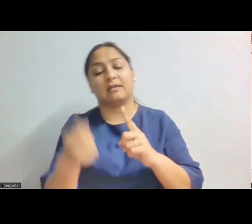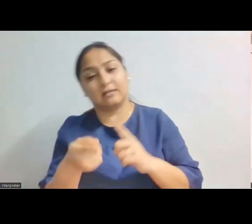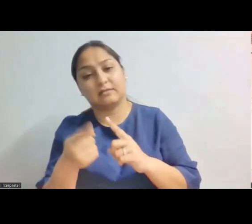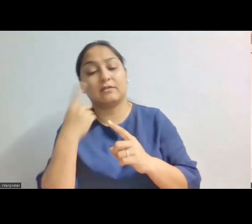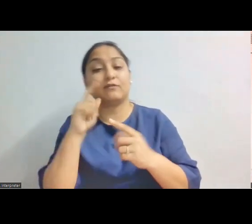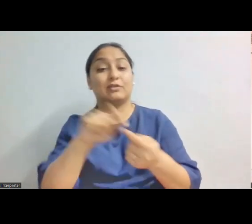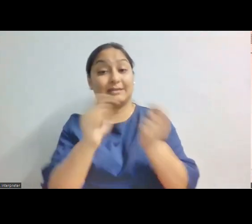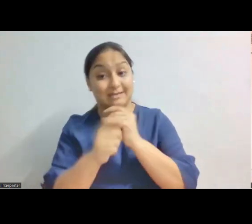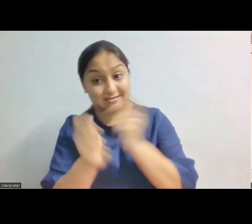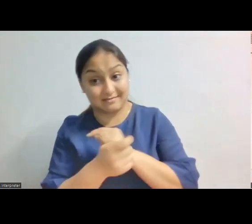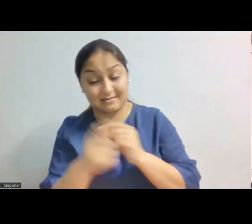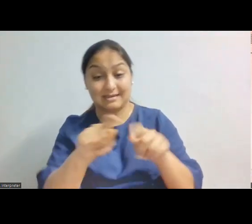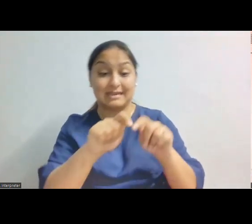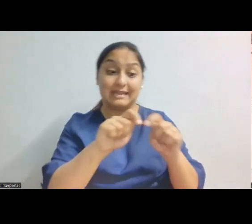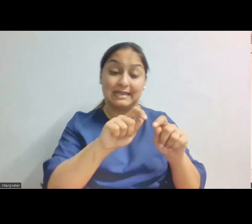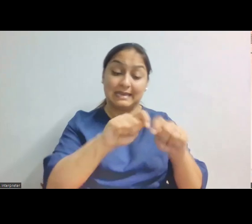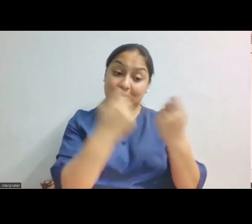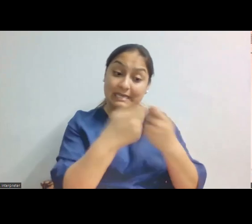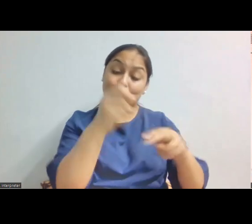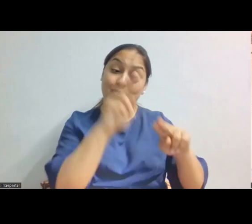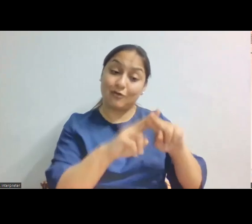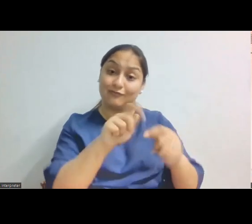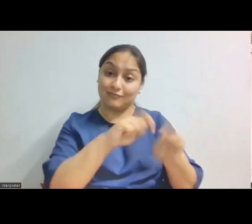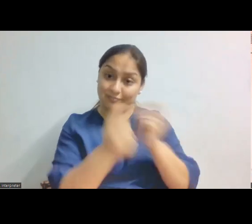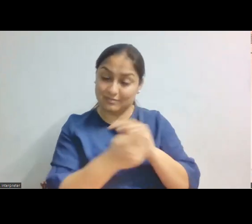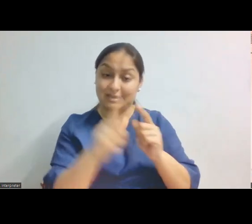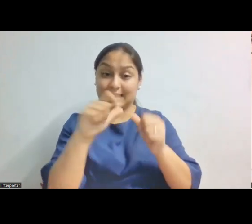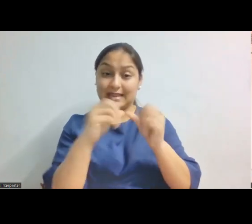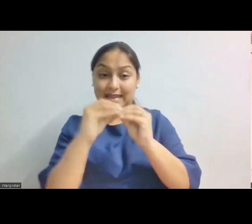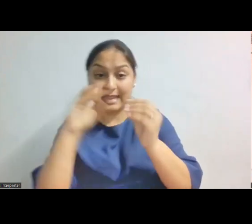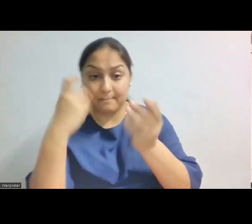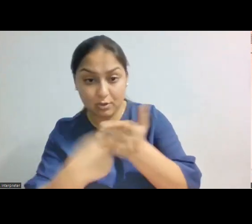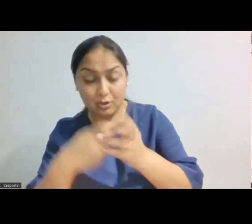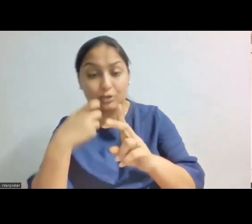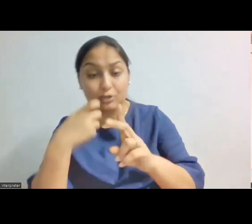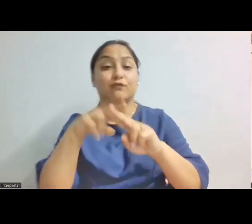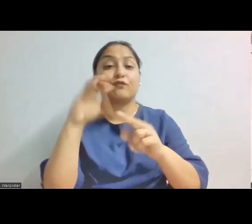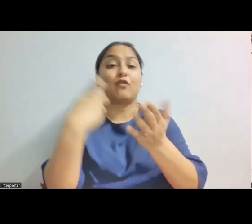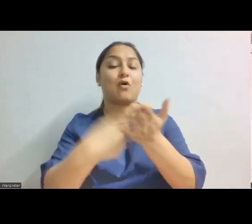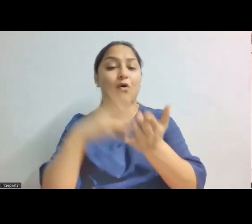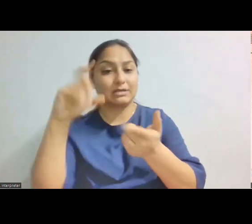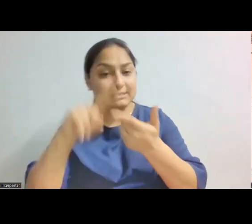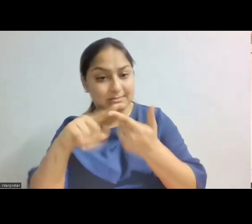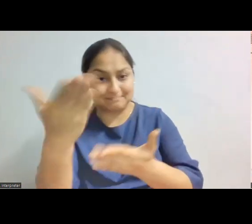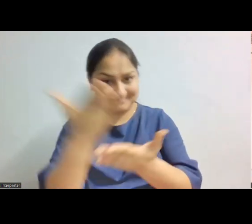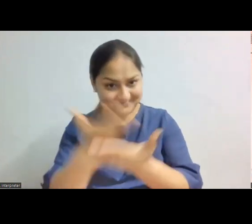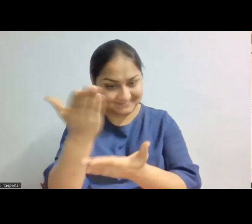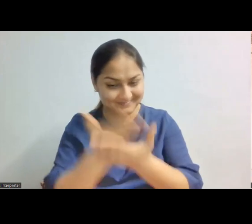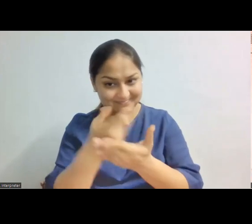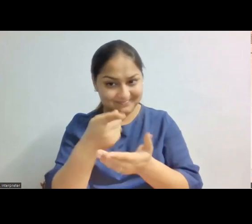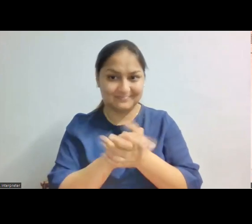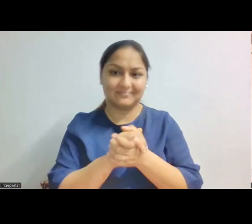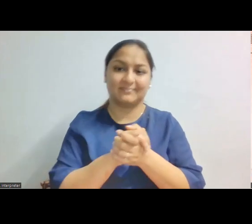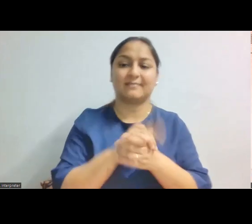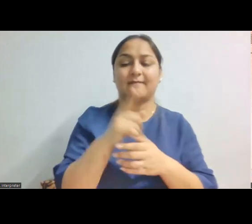transition, the theme of transitions from skill development to labor force participation. As we all, you know, may well know, there's a